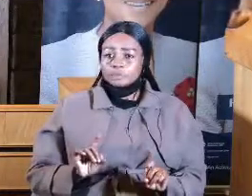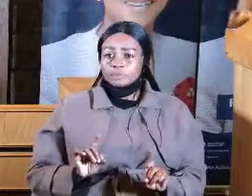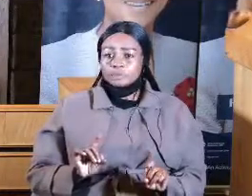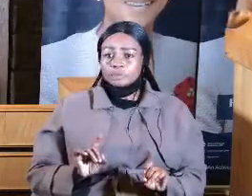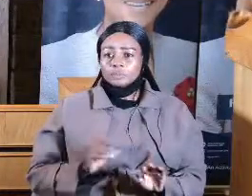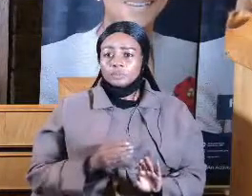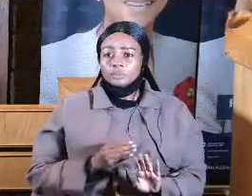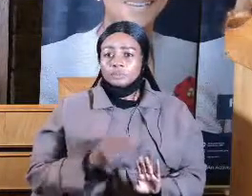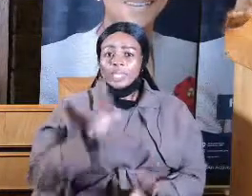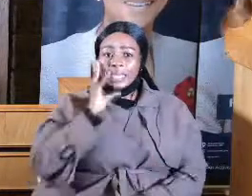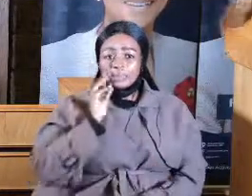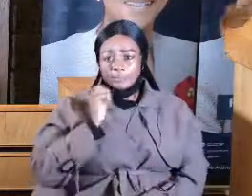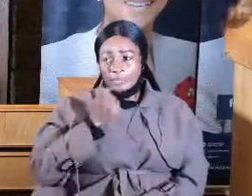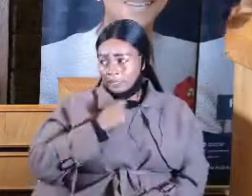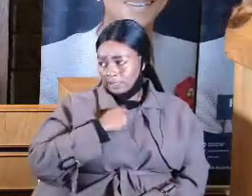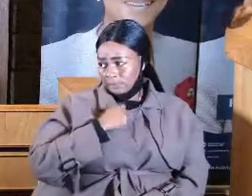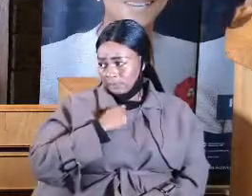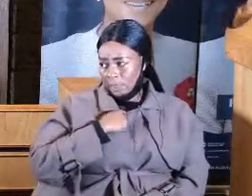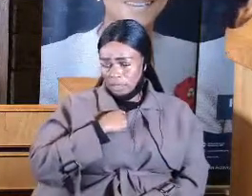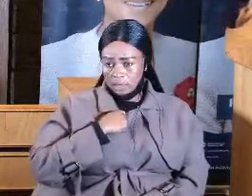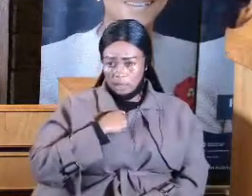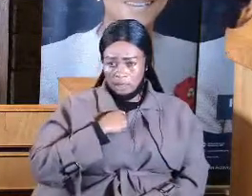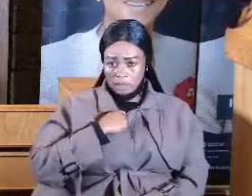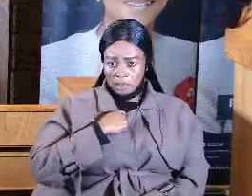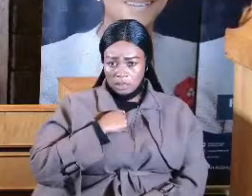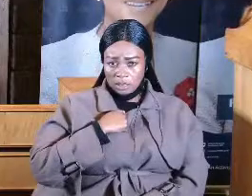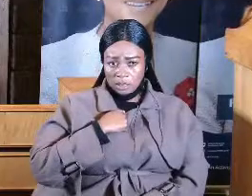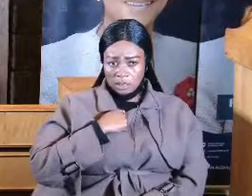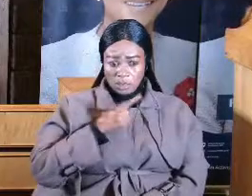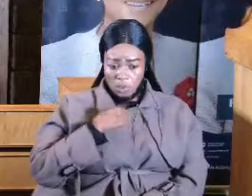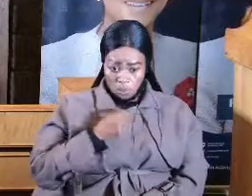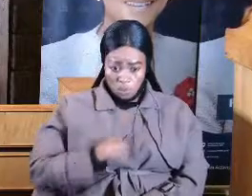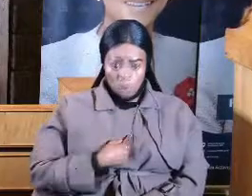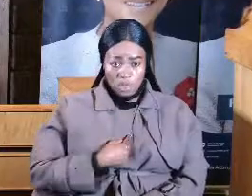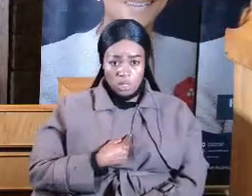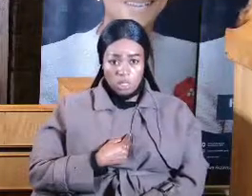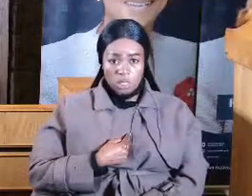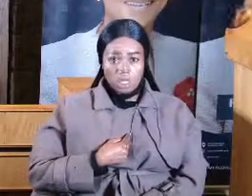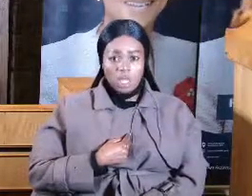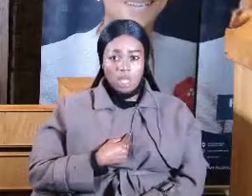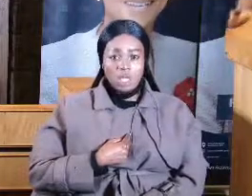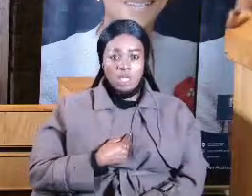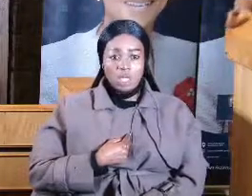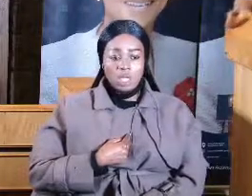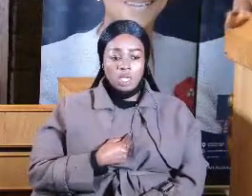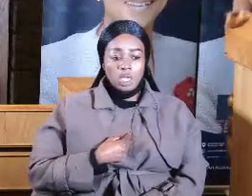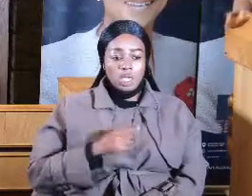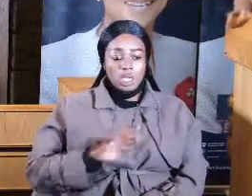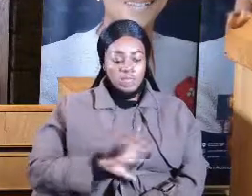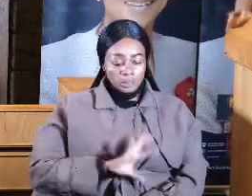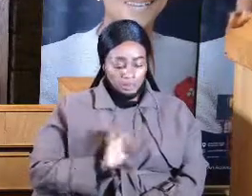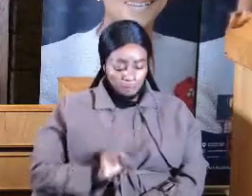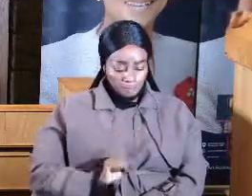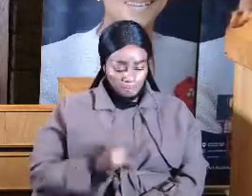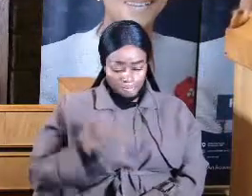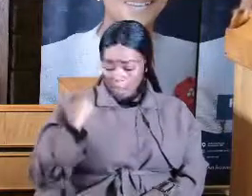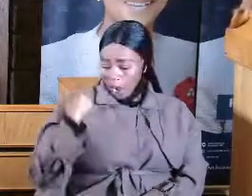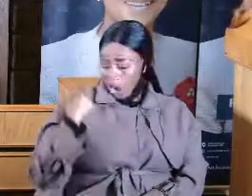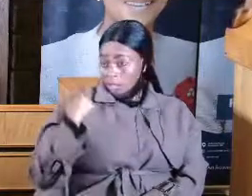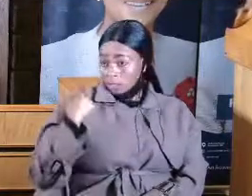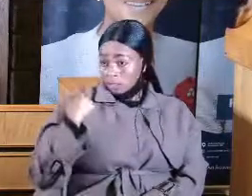it, which will then tell you where we are as a country. Last night, I received an appointment